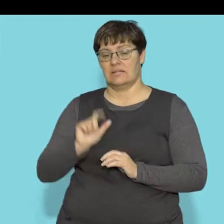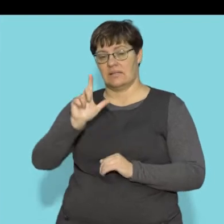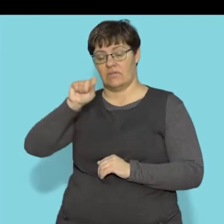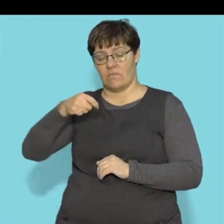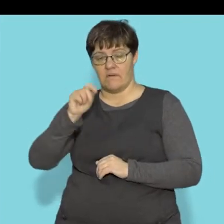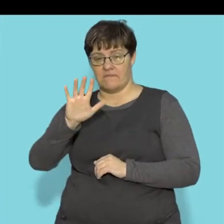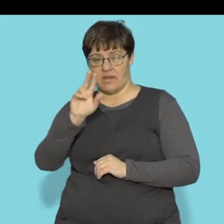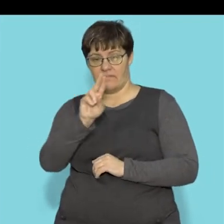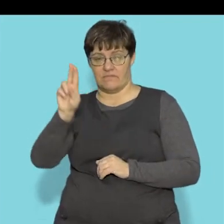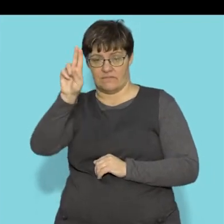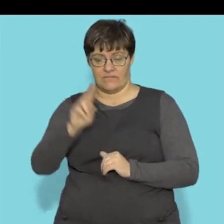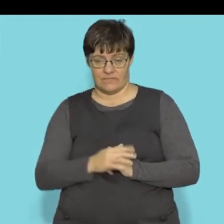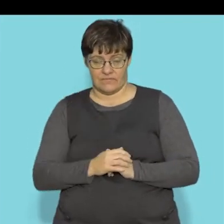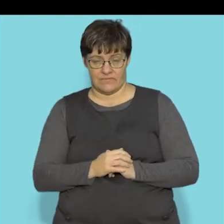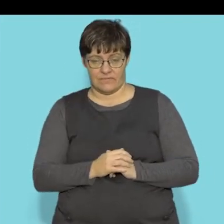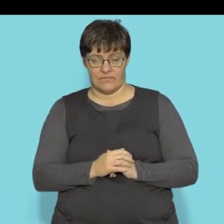plus